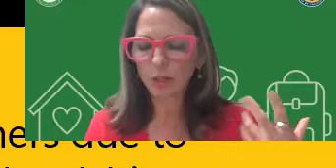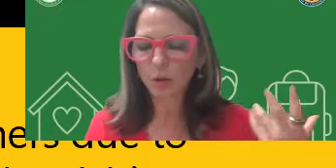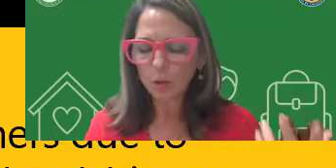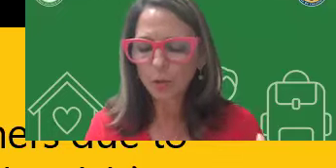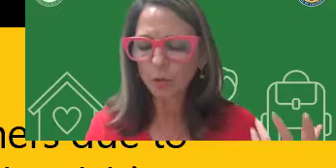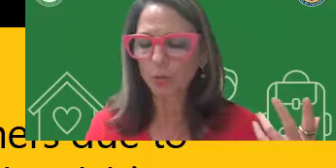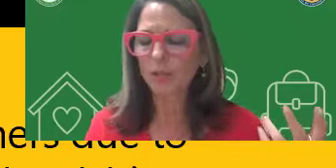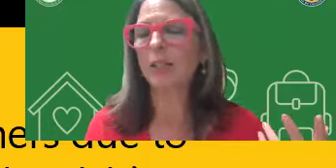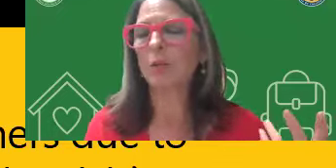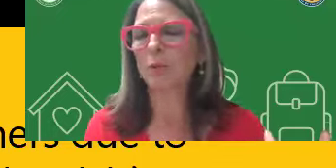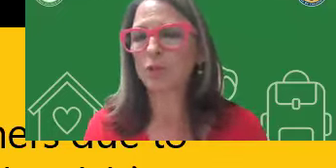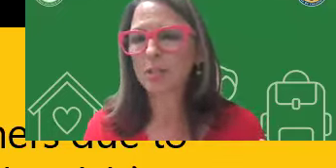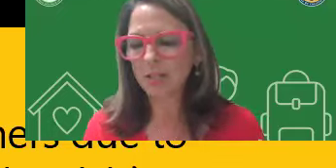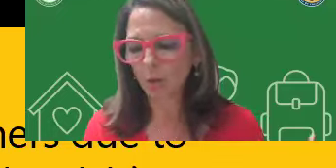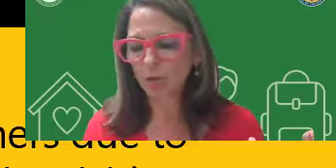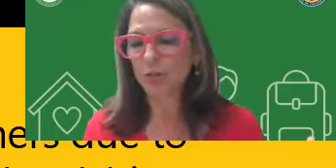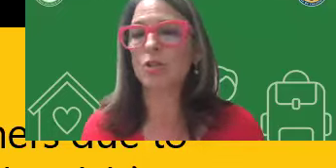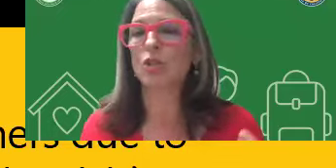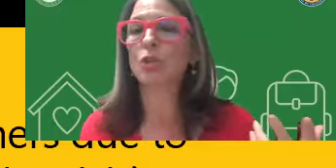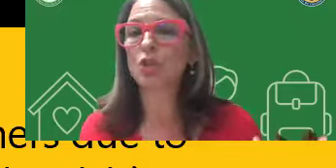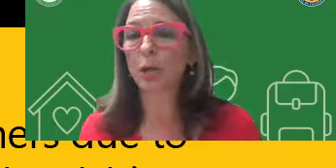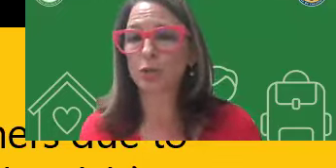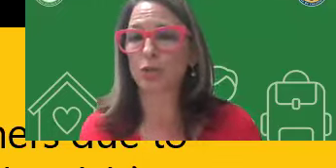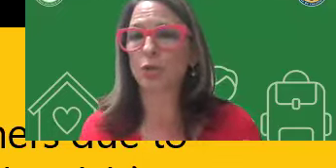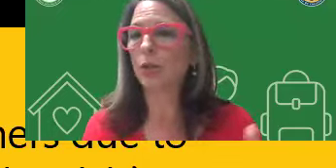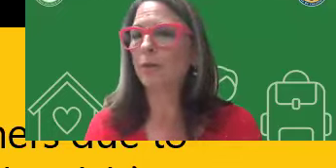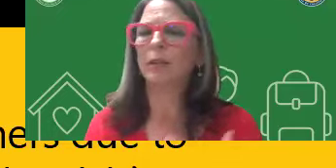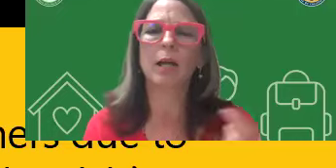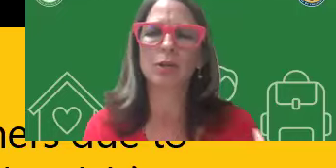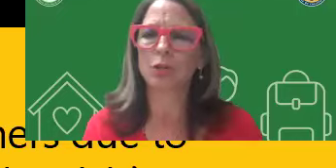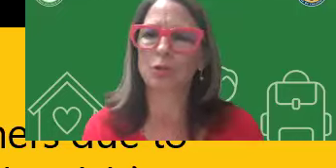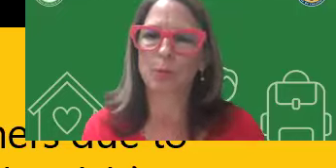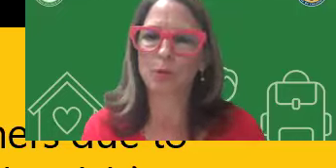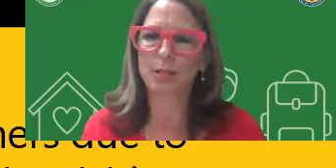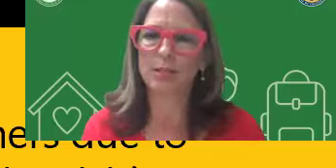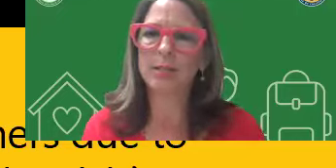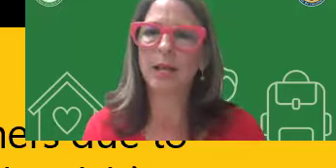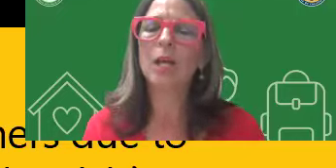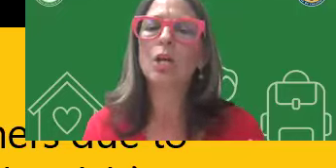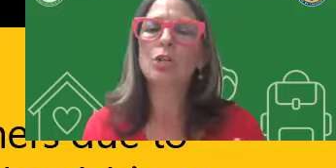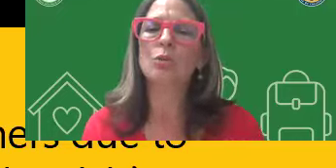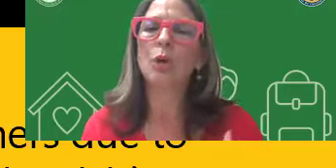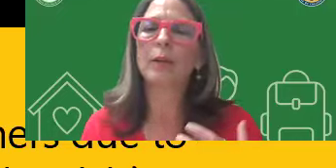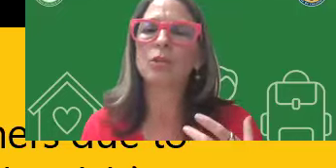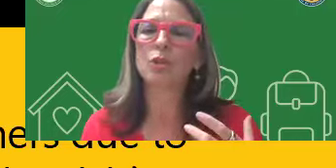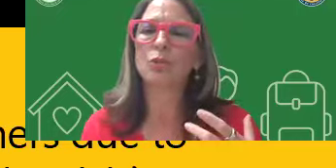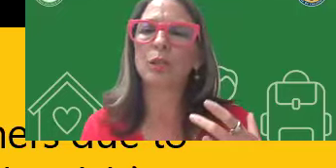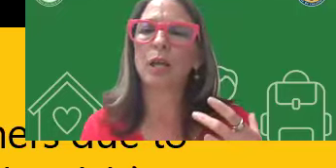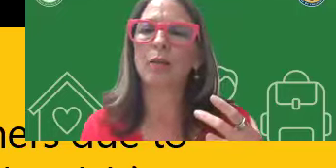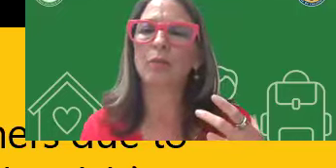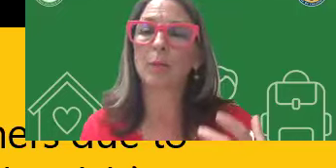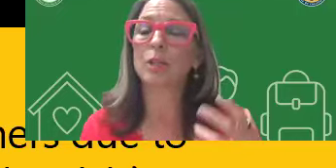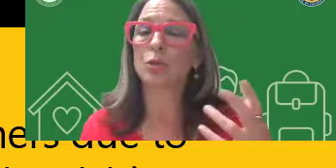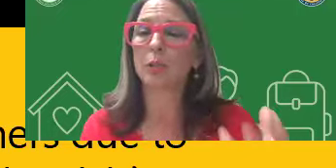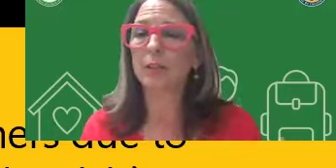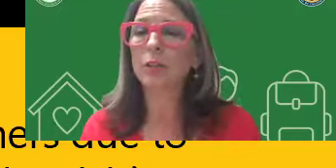families or youth who are living in emergency or transitional shelters. So I know we have a lot of shelters represented today. So knowing that